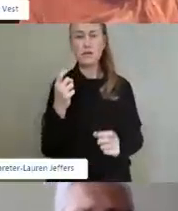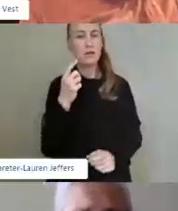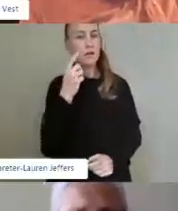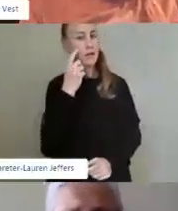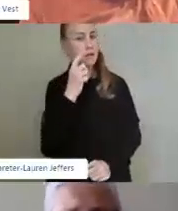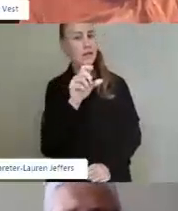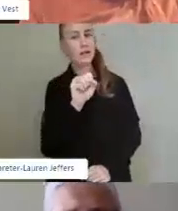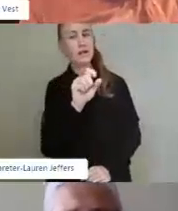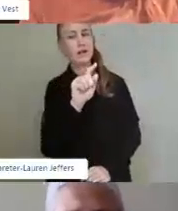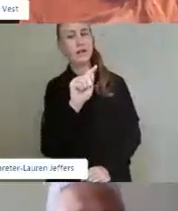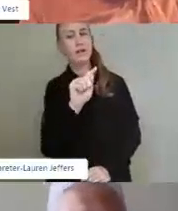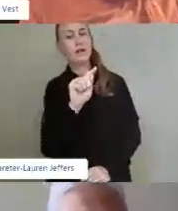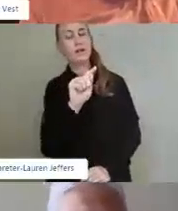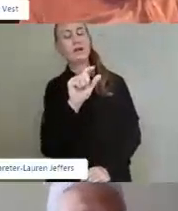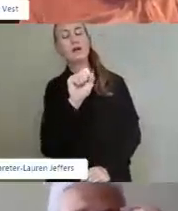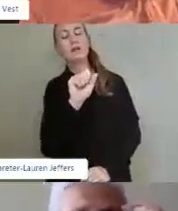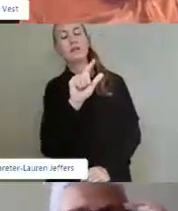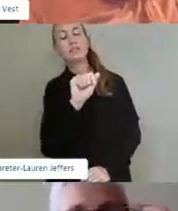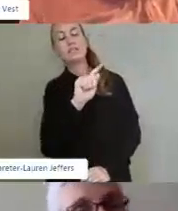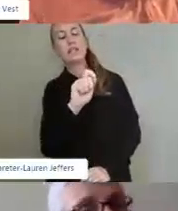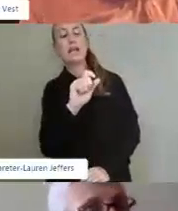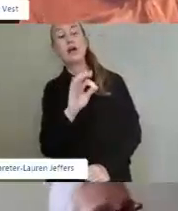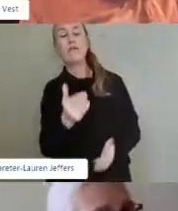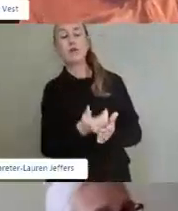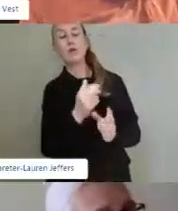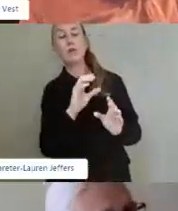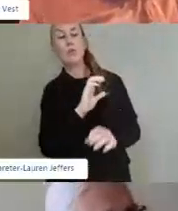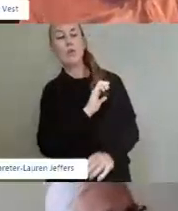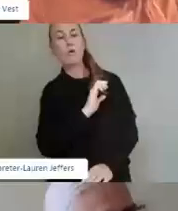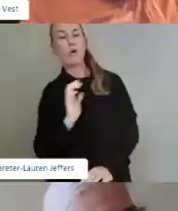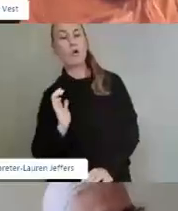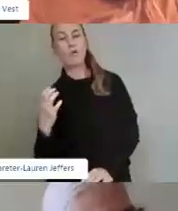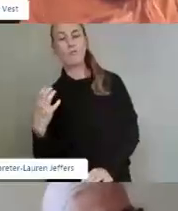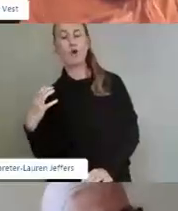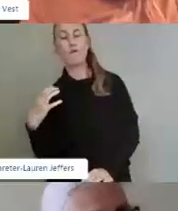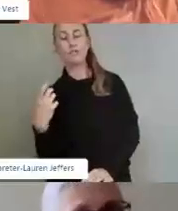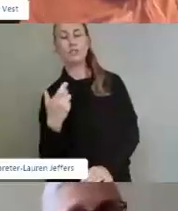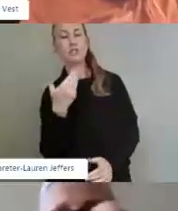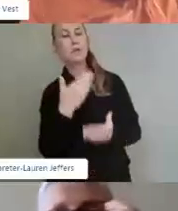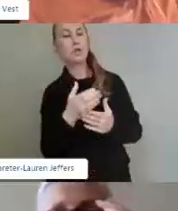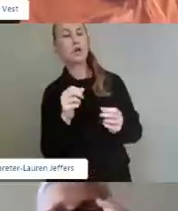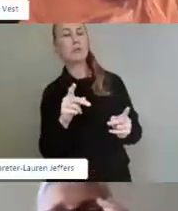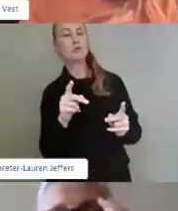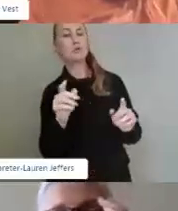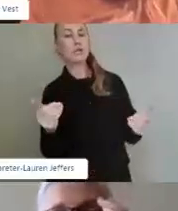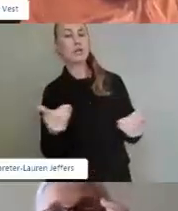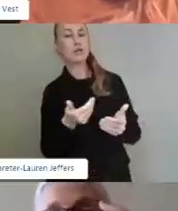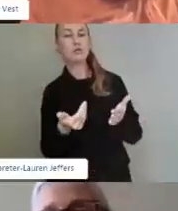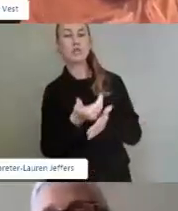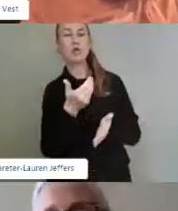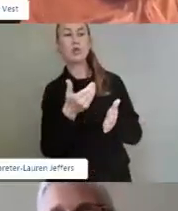of new officers for new business, but if you don't mind, this would probably be a good opportunity to introduce our new council member